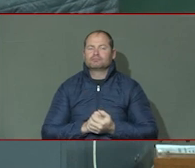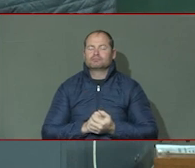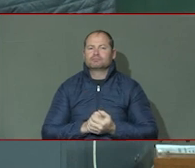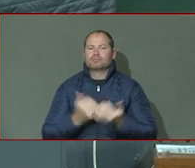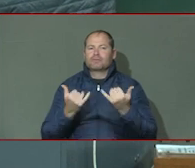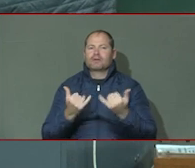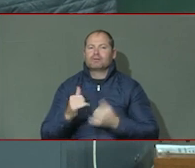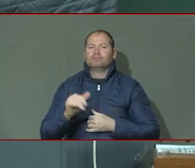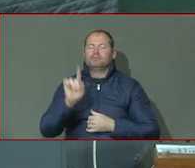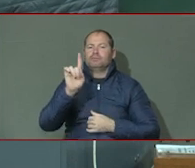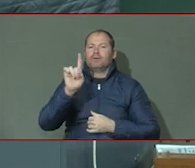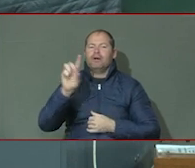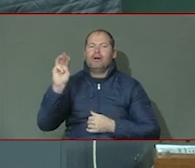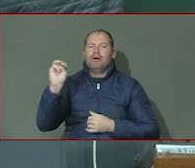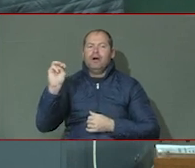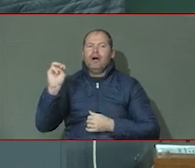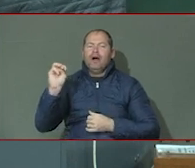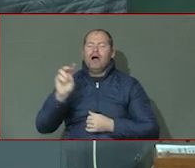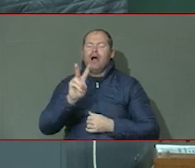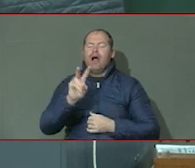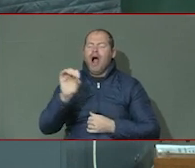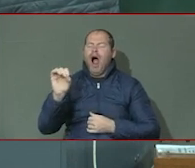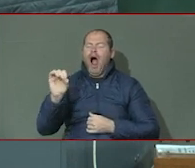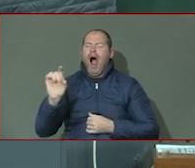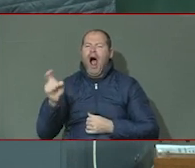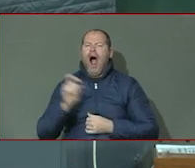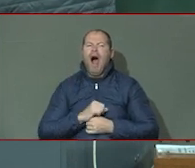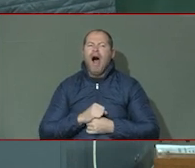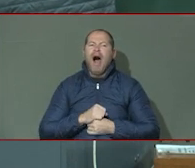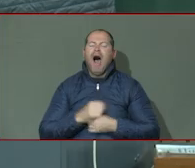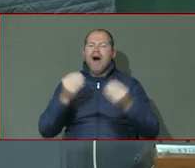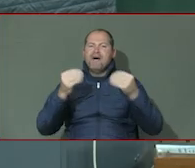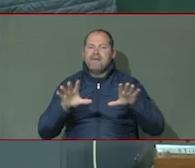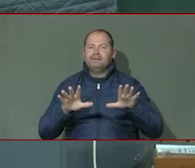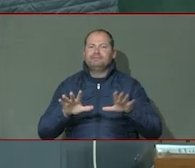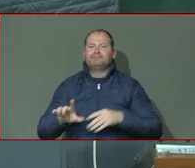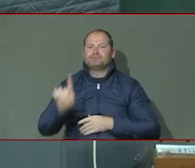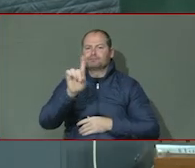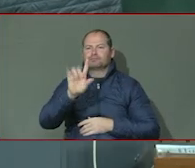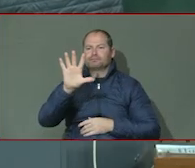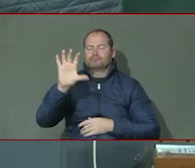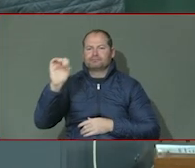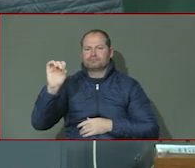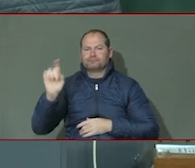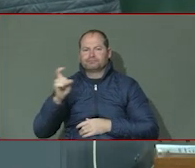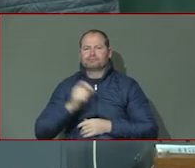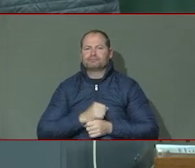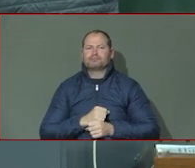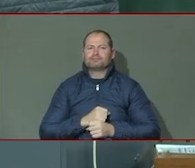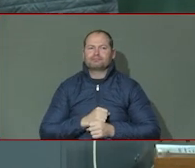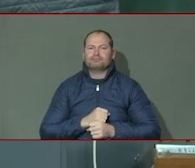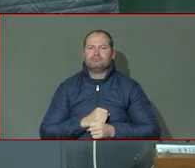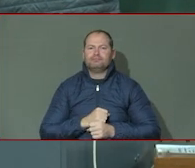Our addition is 200,000. Our disposal is 150,000. And